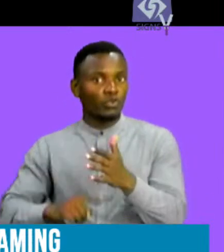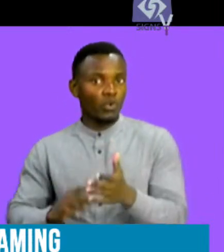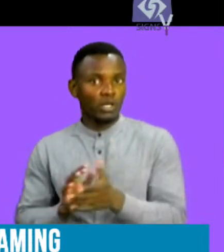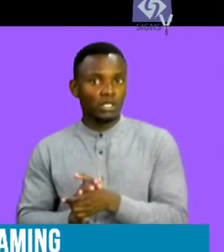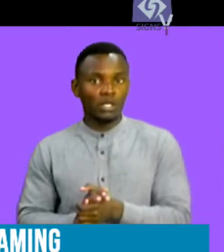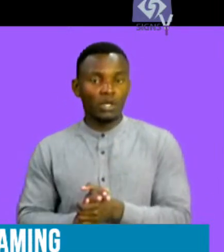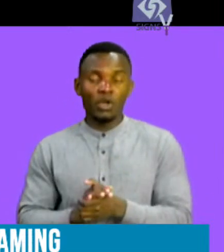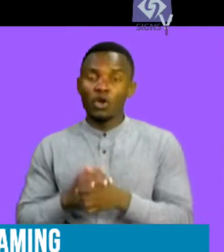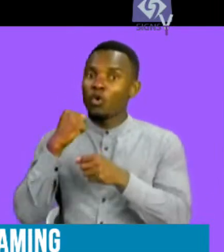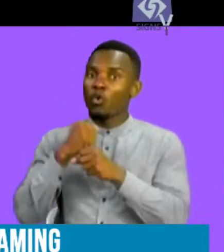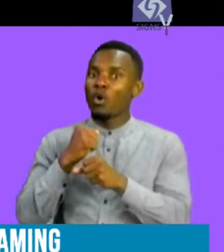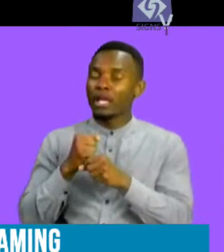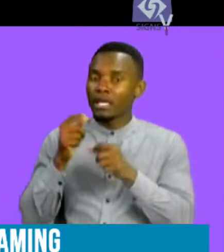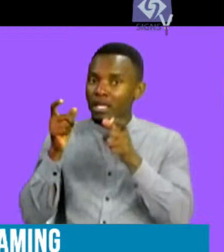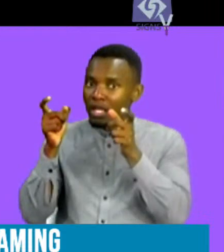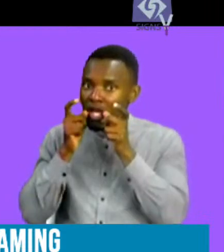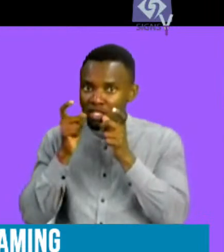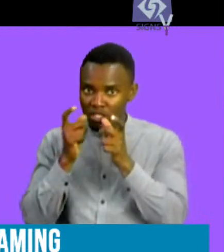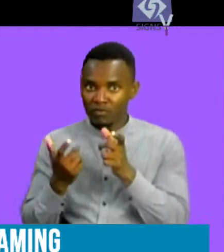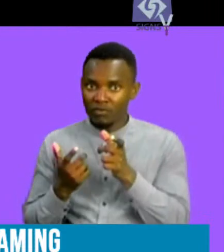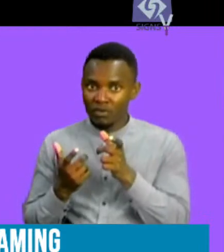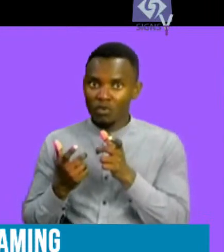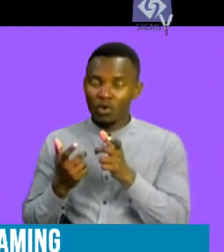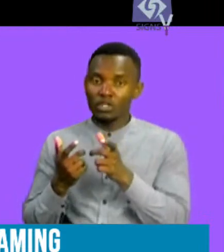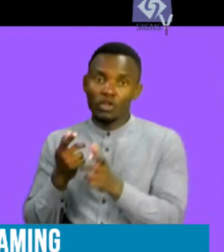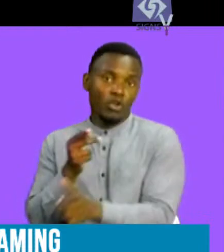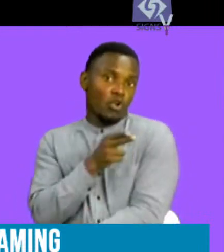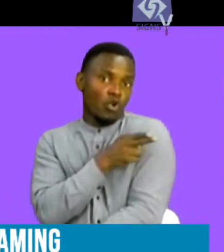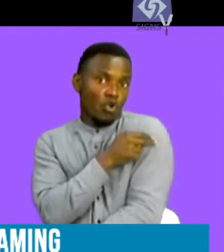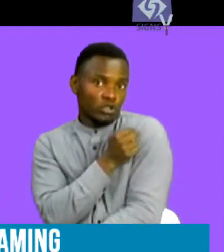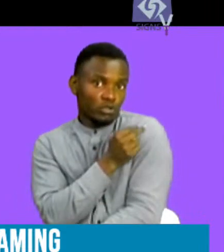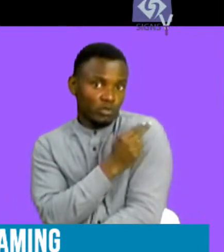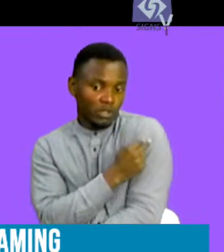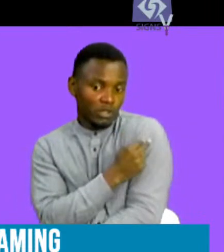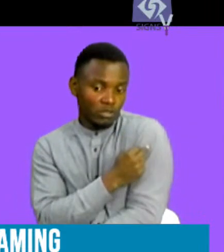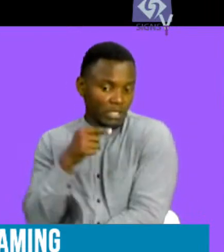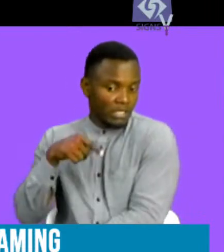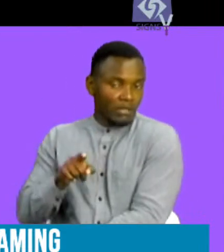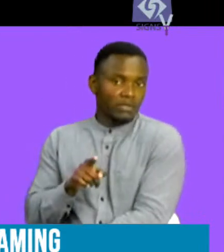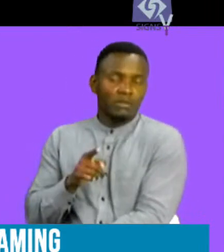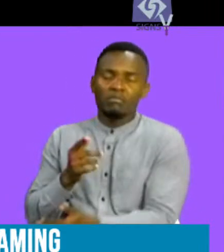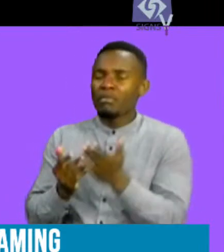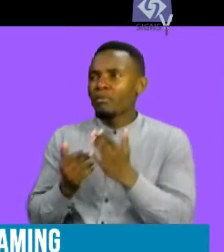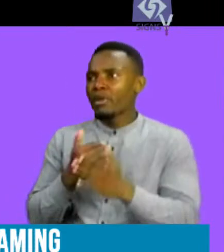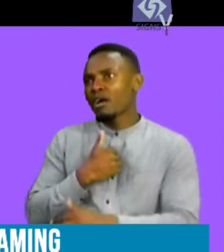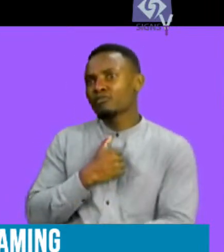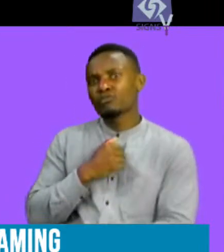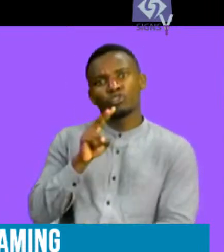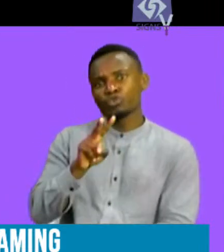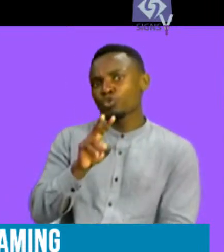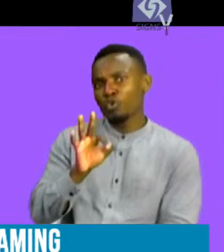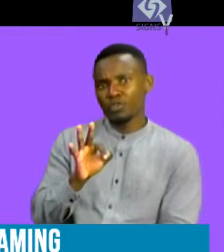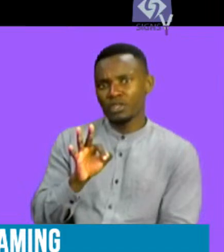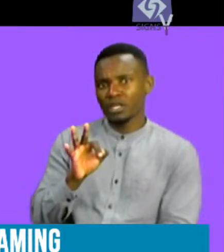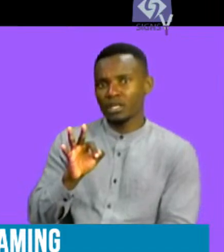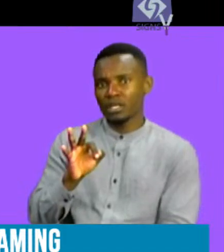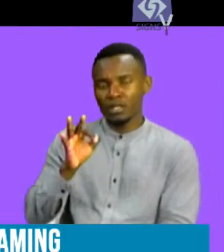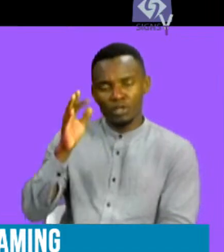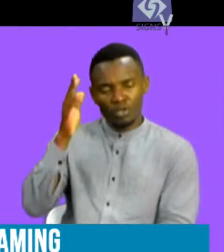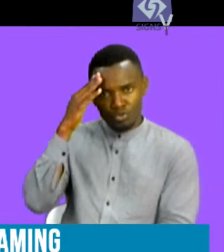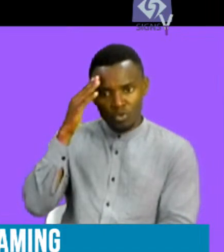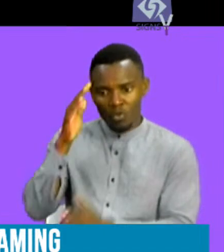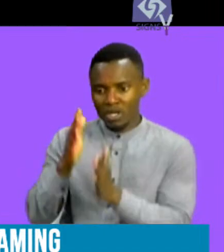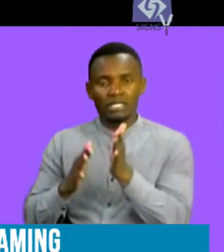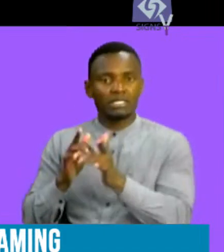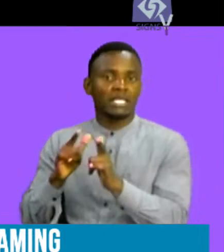working in the HIV/AIDS clinics? Why don't we have at least 2-3 of them trained on sign language?